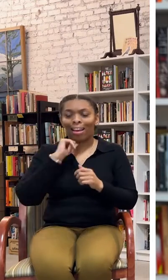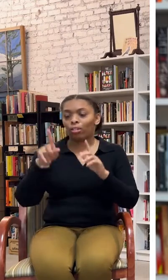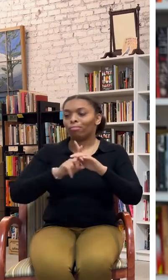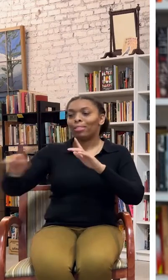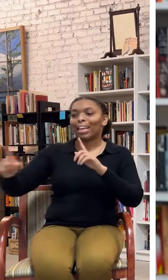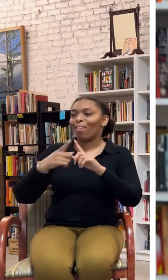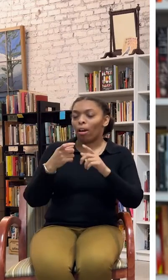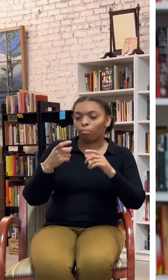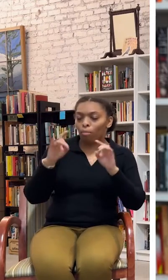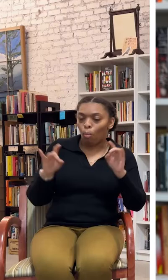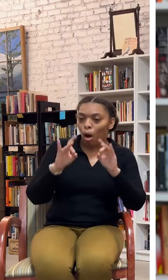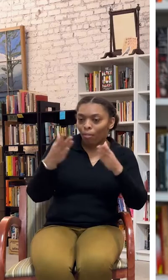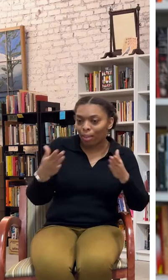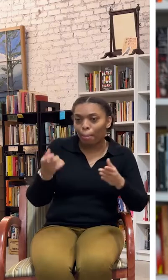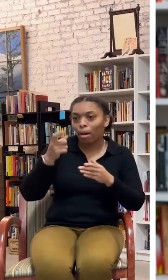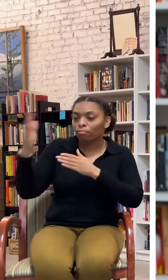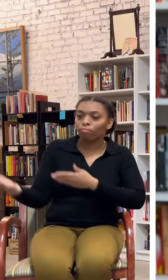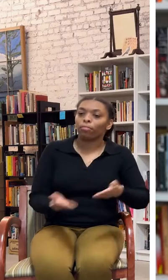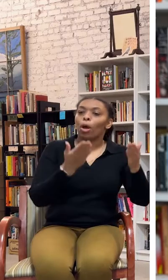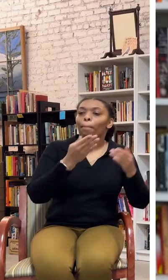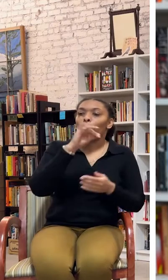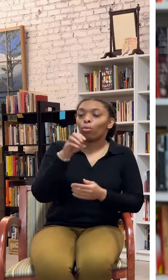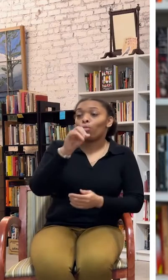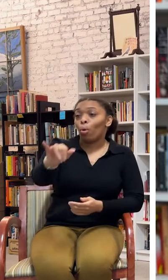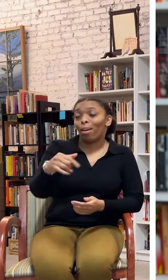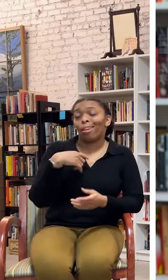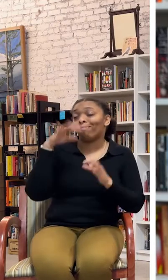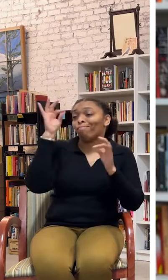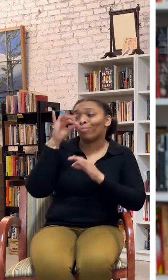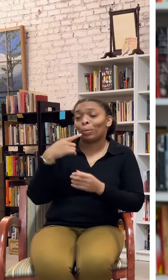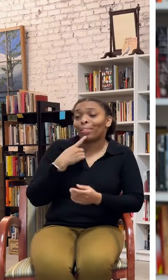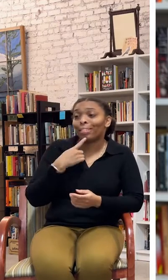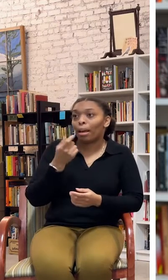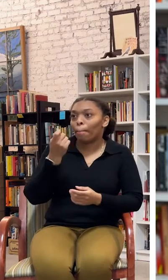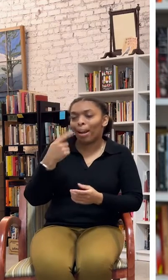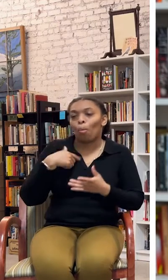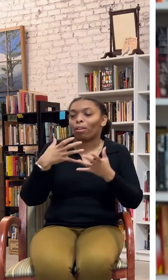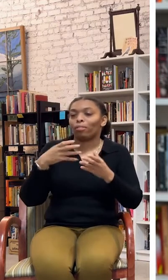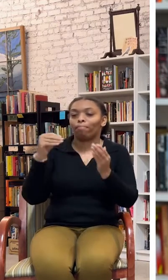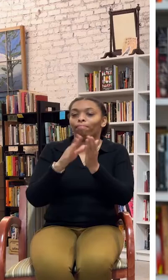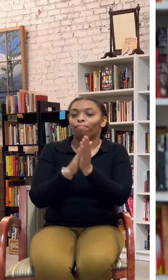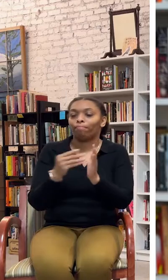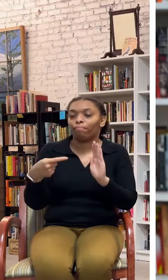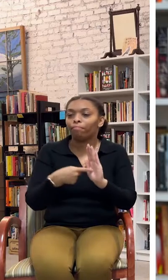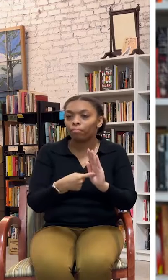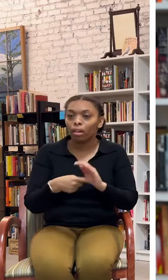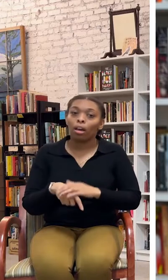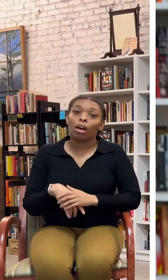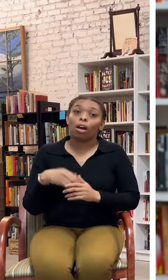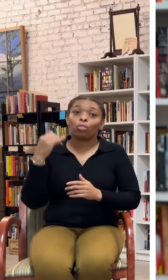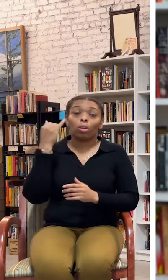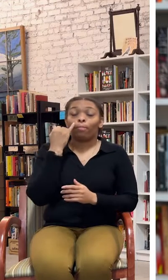happening, but that we needed to also bring in joy into the room. And I didn't know what I was saying. I just knew to write that down. So if you get